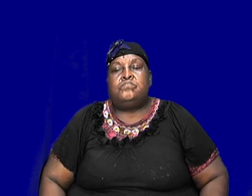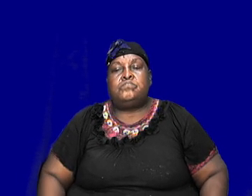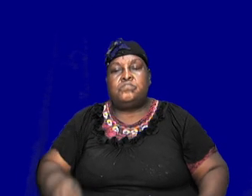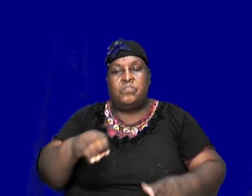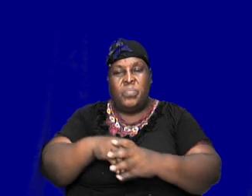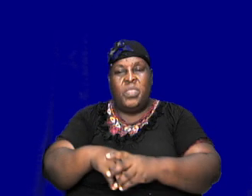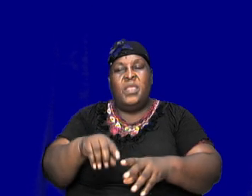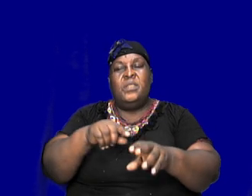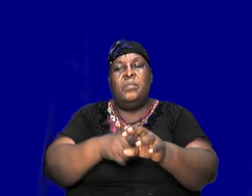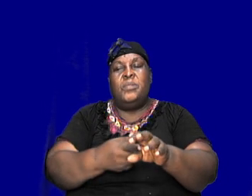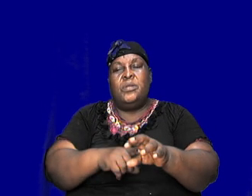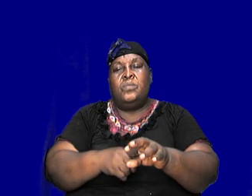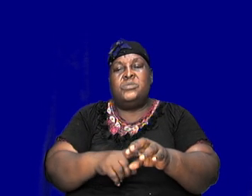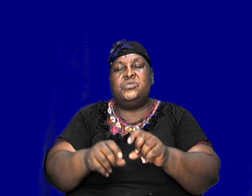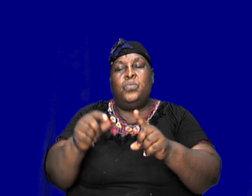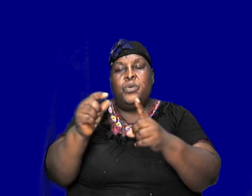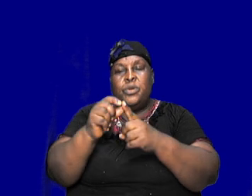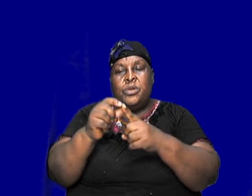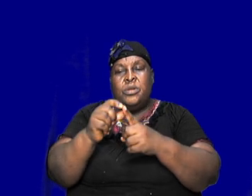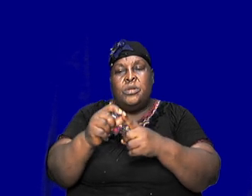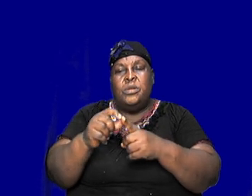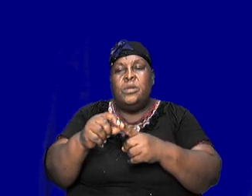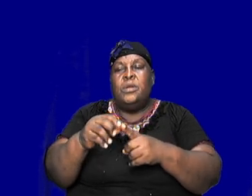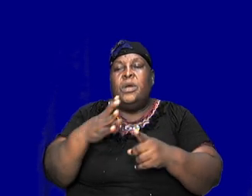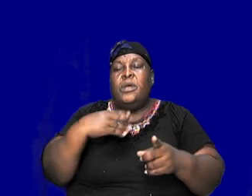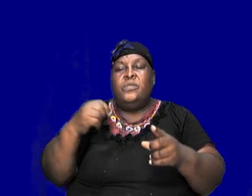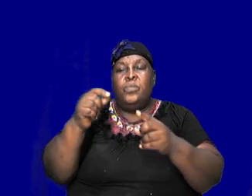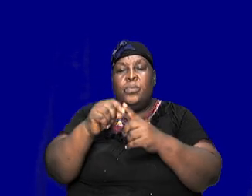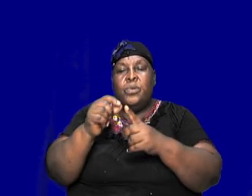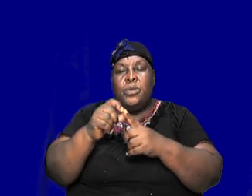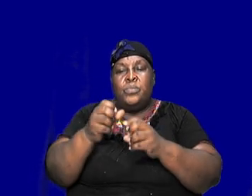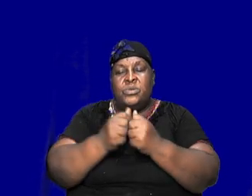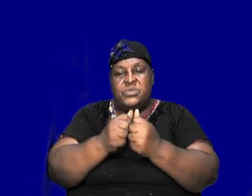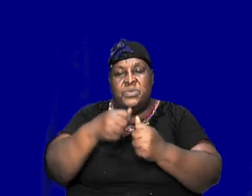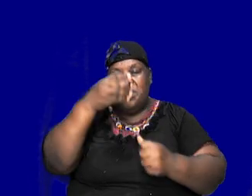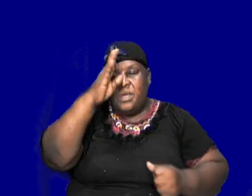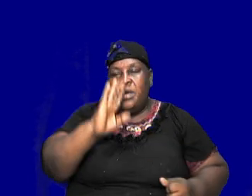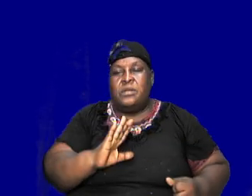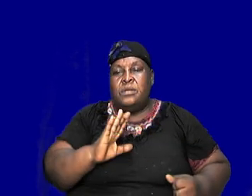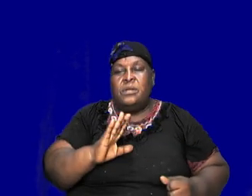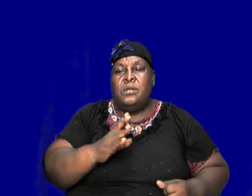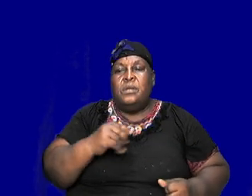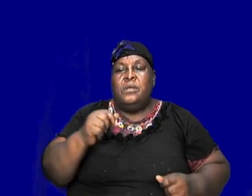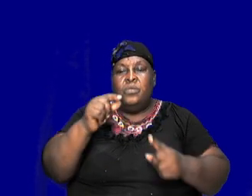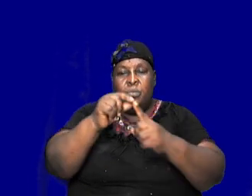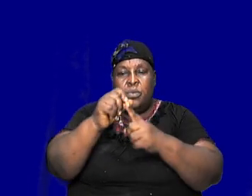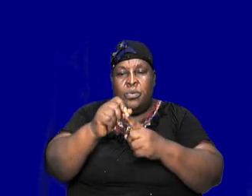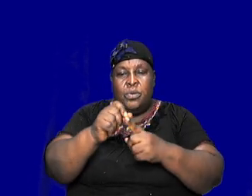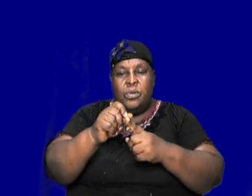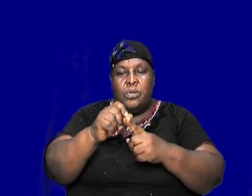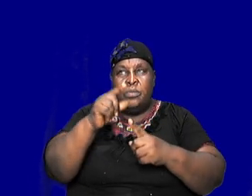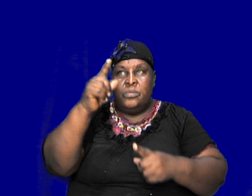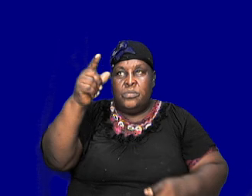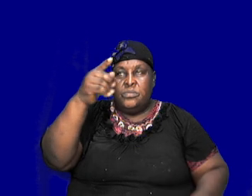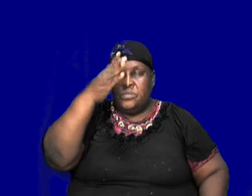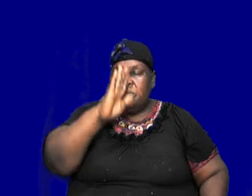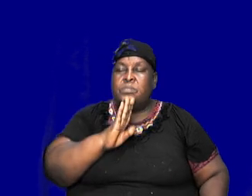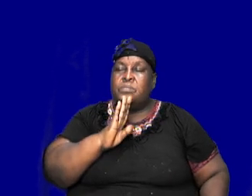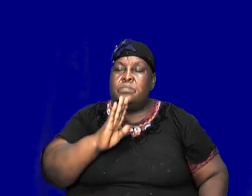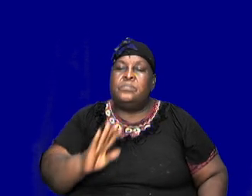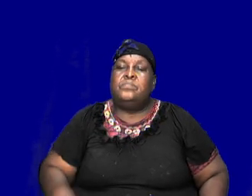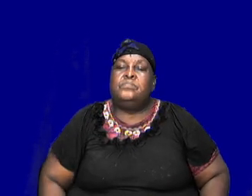So it says, in the beginning was the Word, and the Word was with God, and the Word was